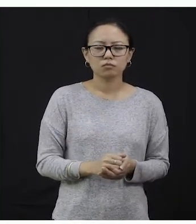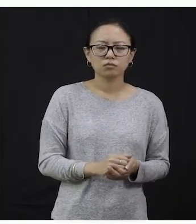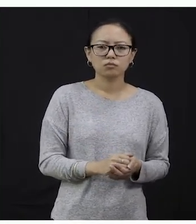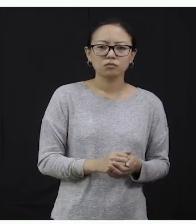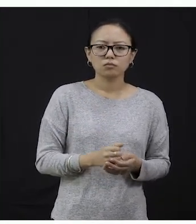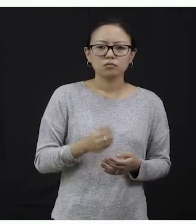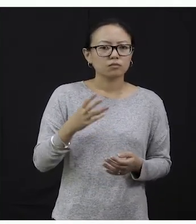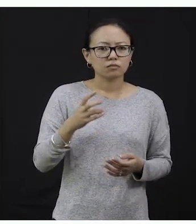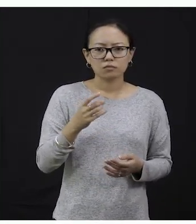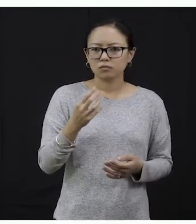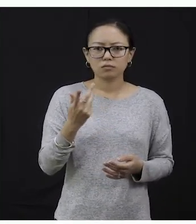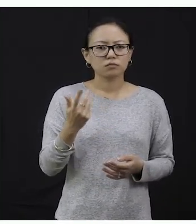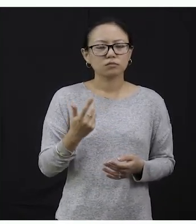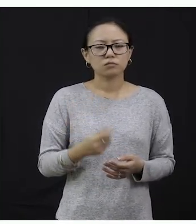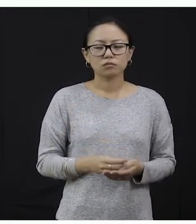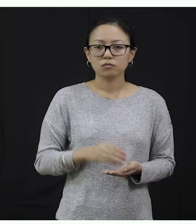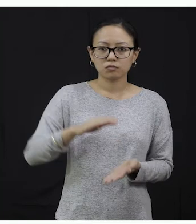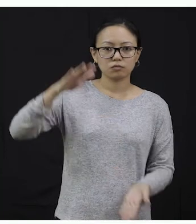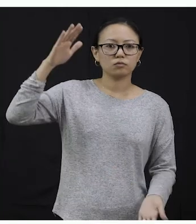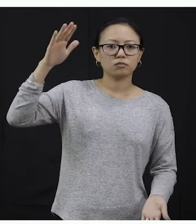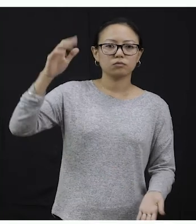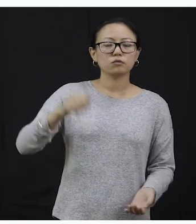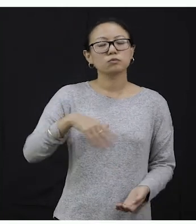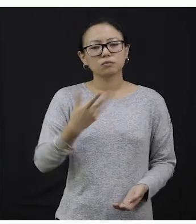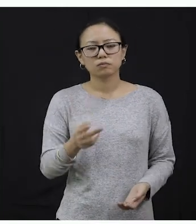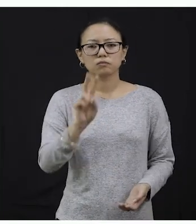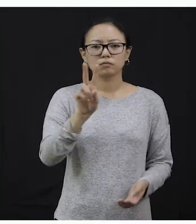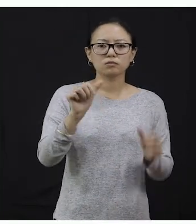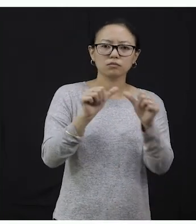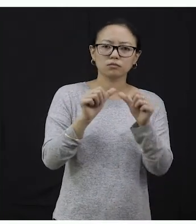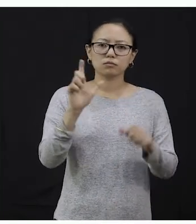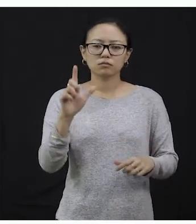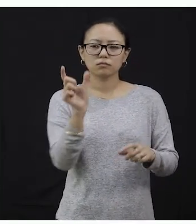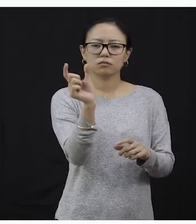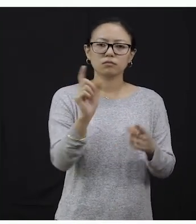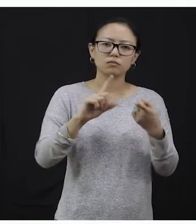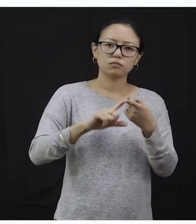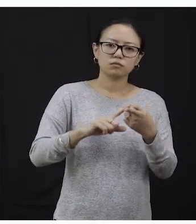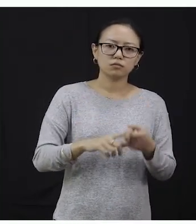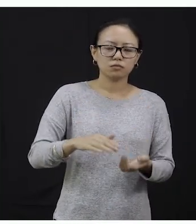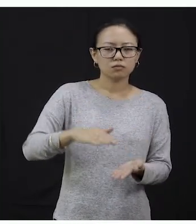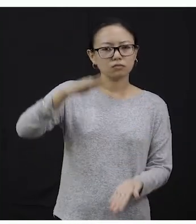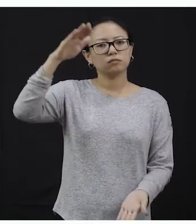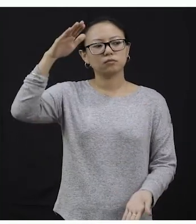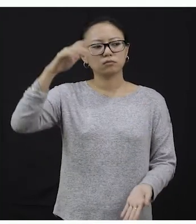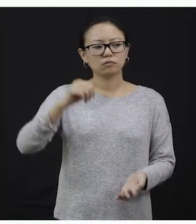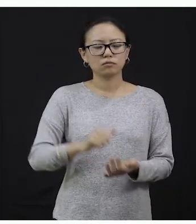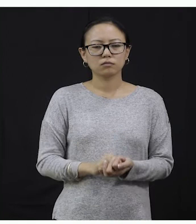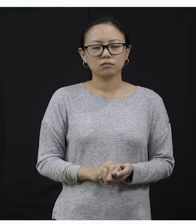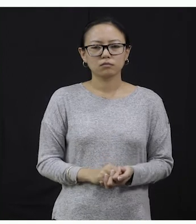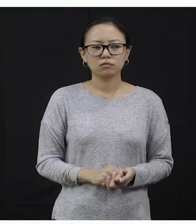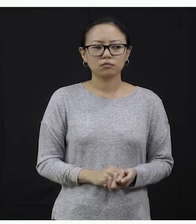the value also increases. And just like I have mentioned, see, the number increases, so